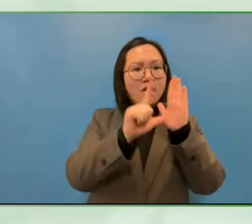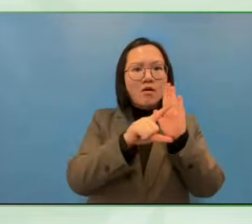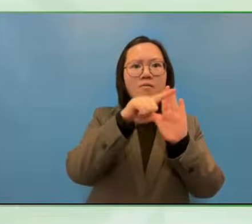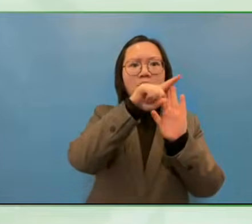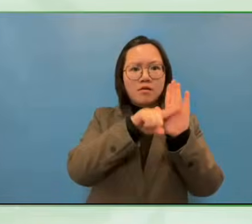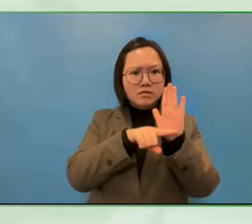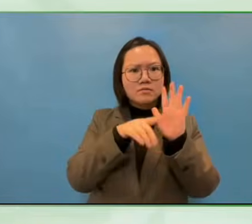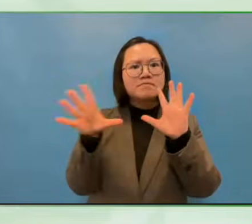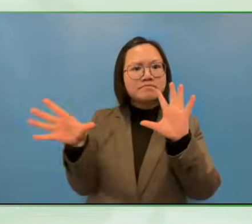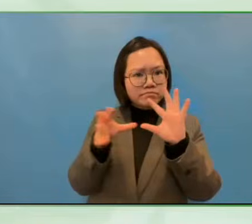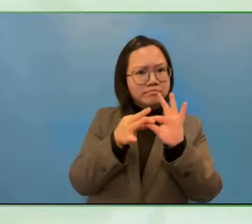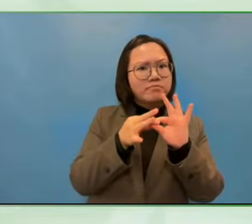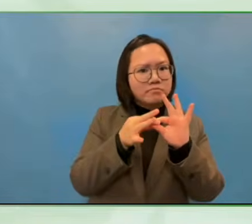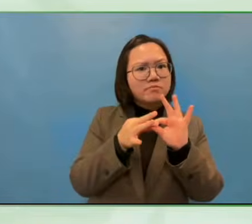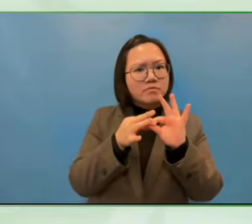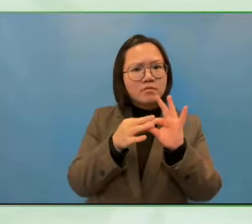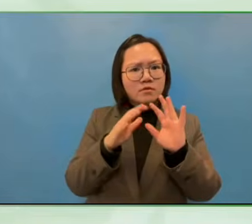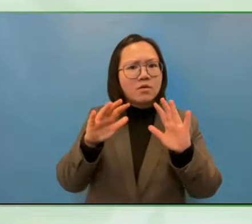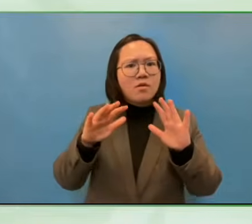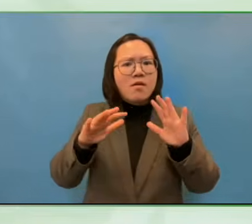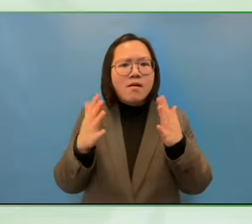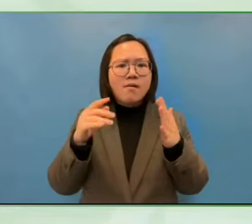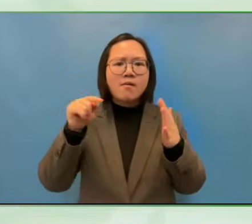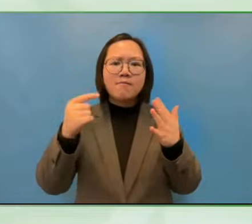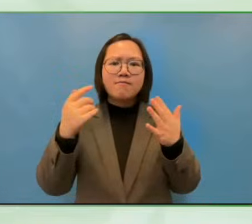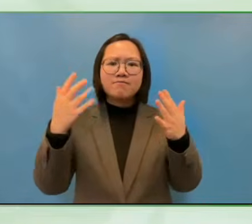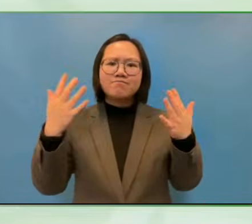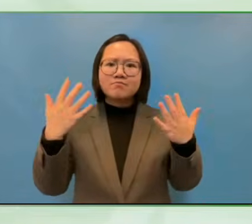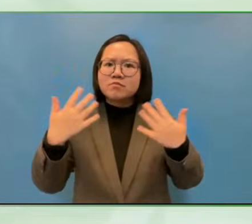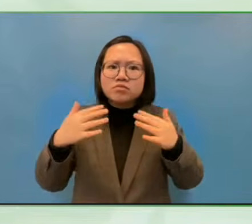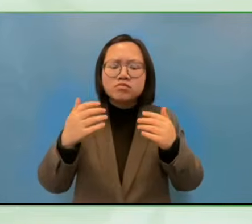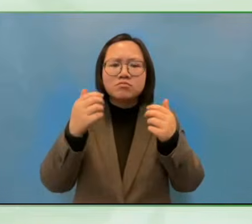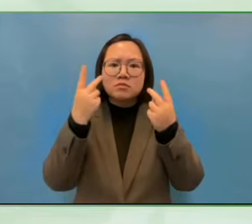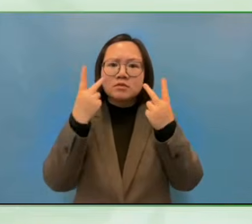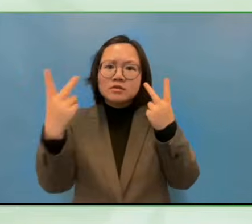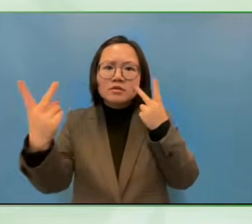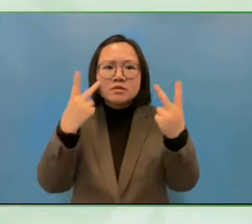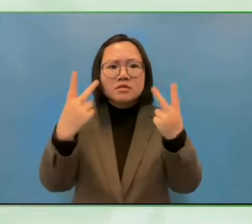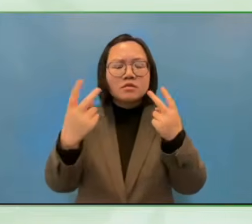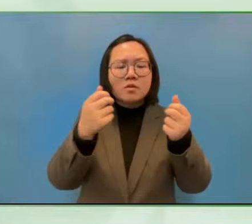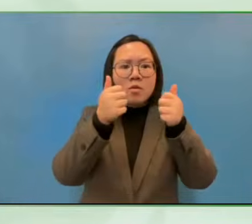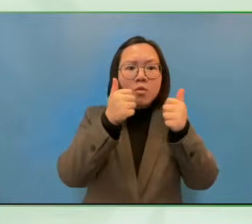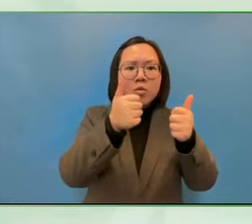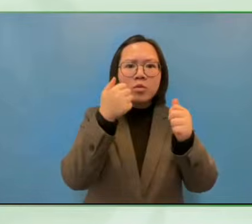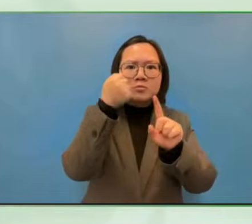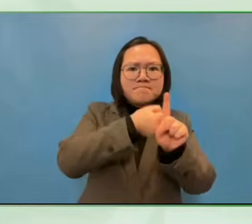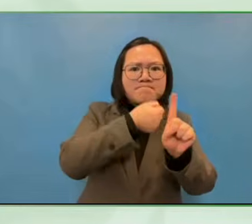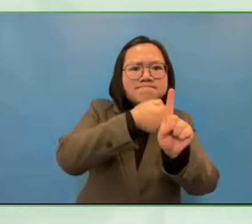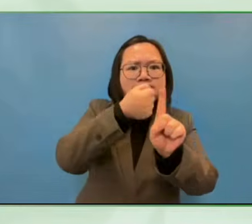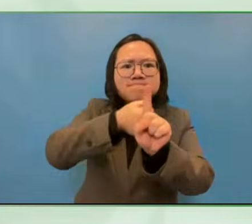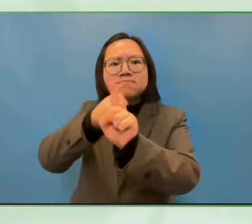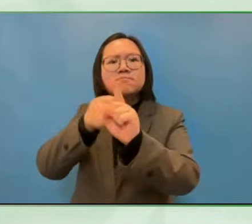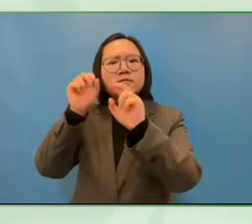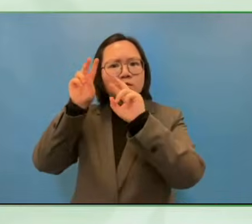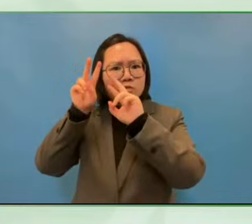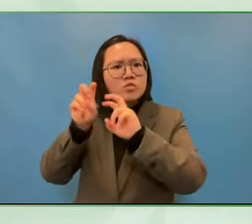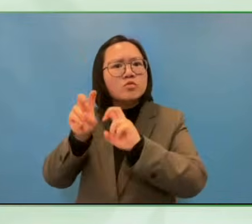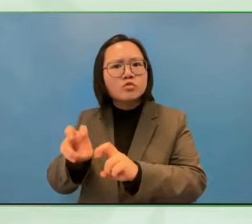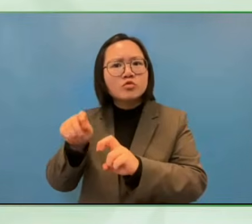from other state efforts, and to move forward as a way of responding to the climate crisis.